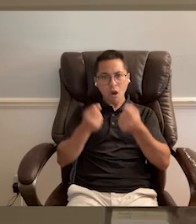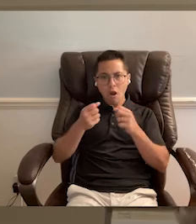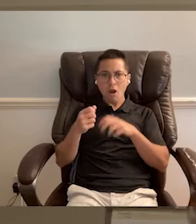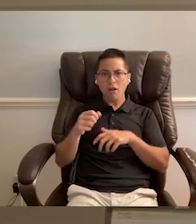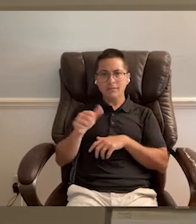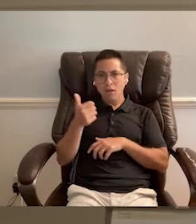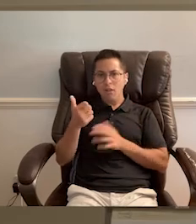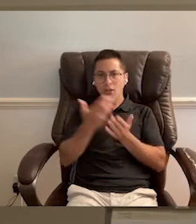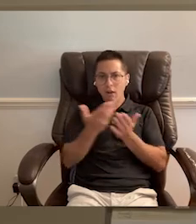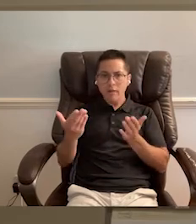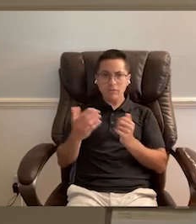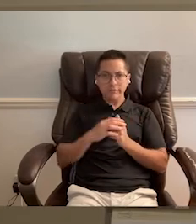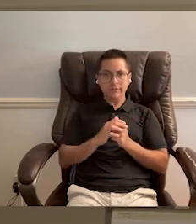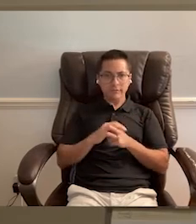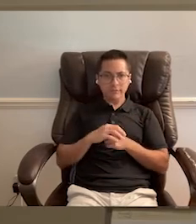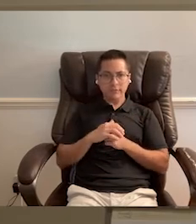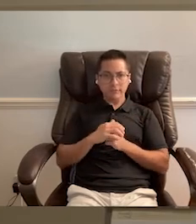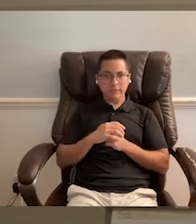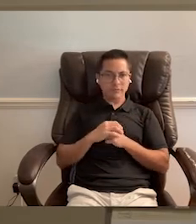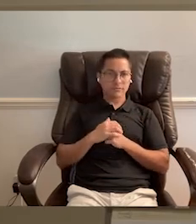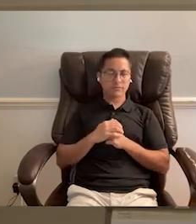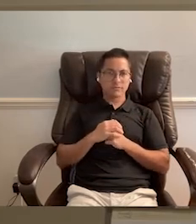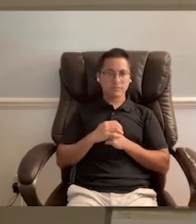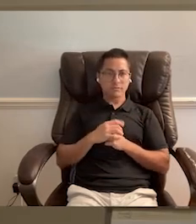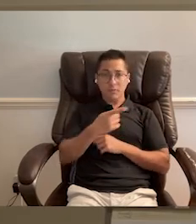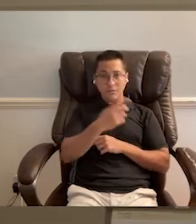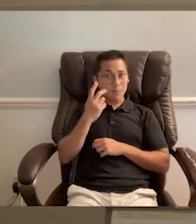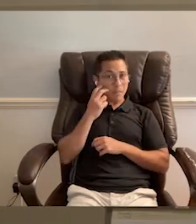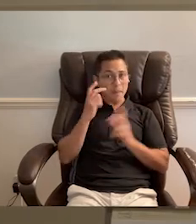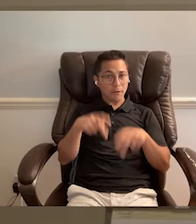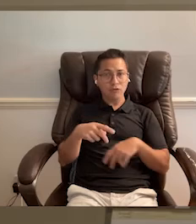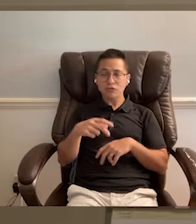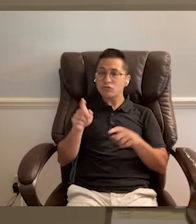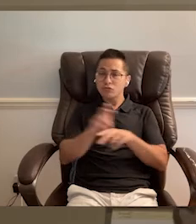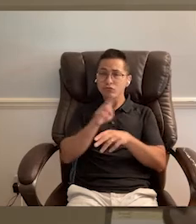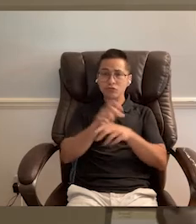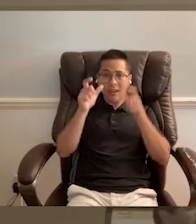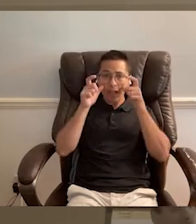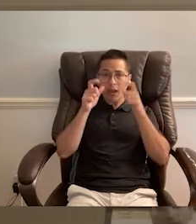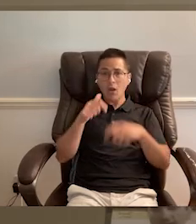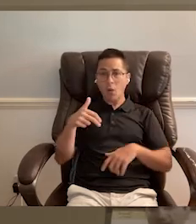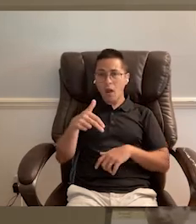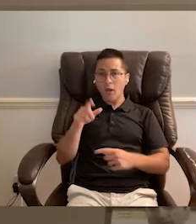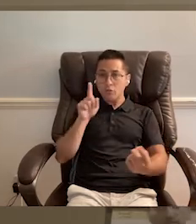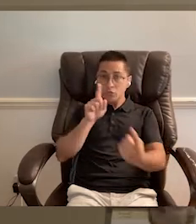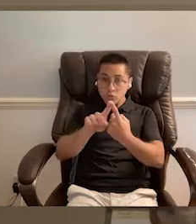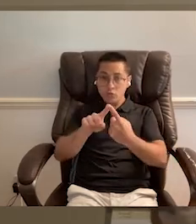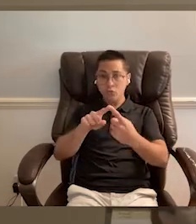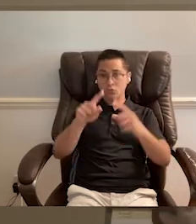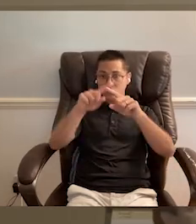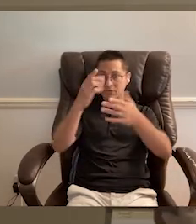So that's outdoors, right? And then once you get home, you can switch to a home mode so that it can start recognizing what's your